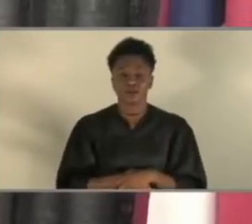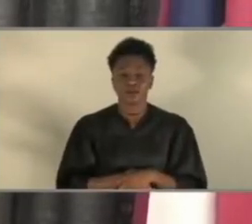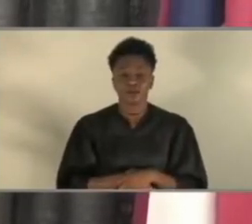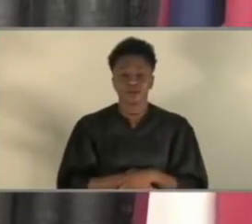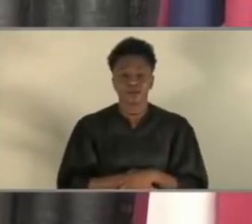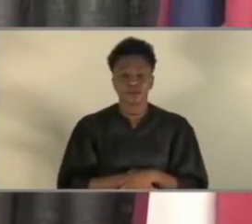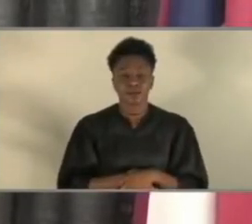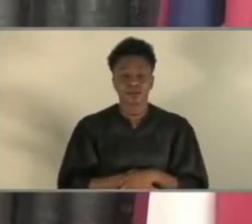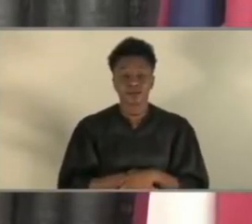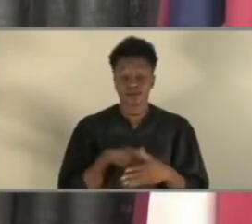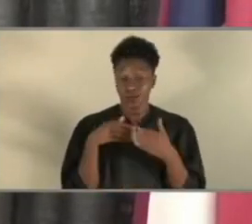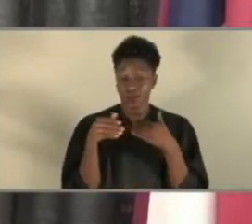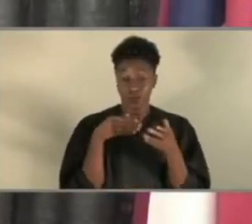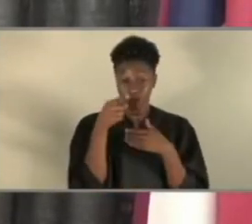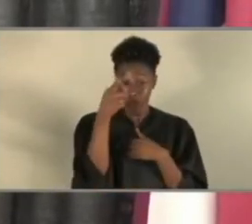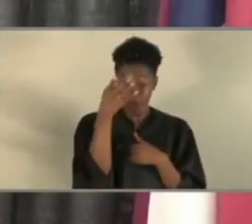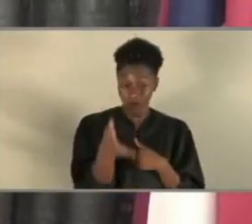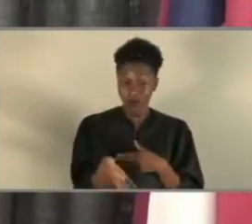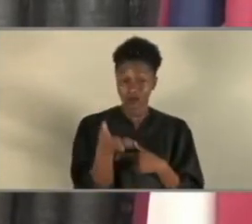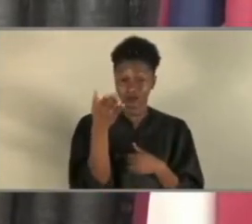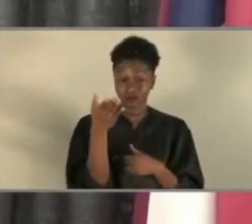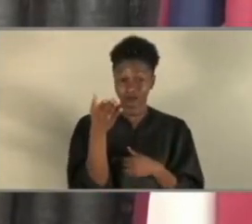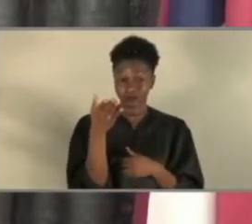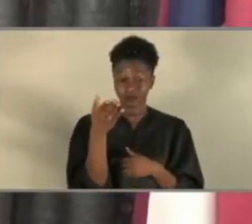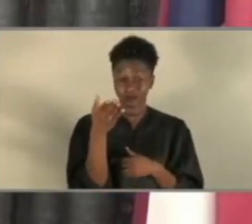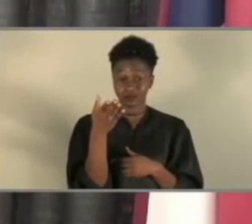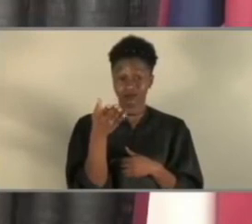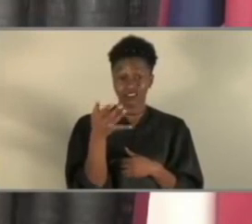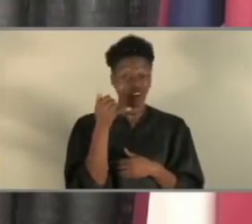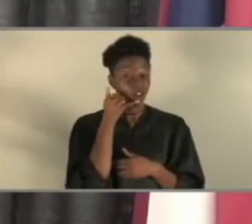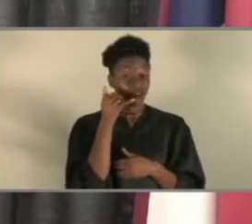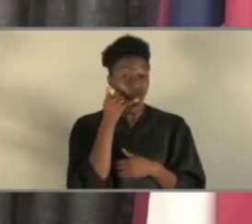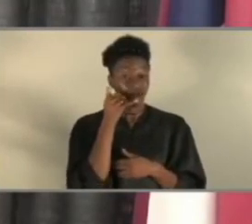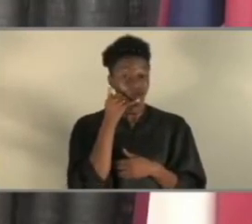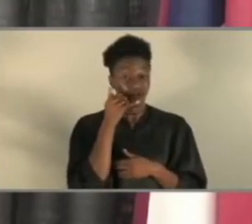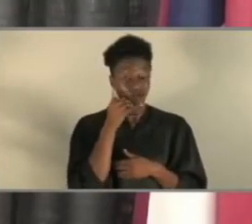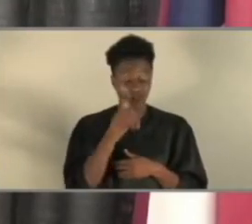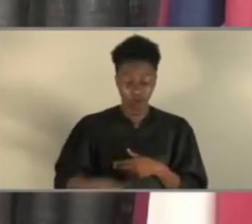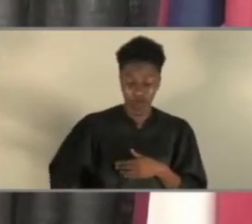Wherever you are right now, take out your phone